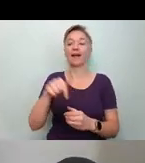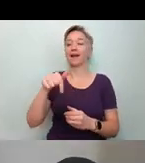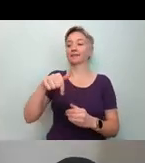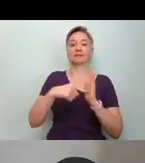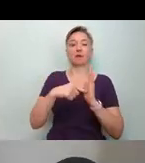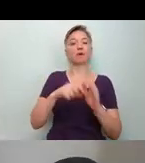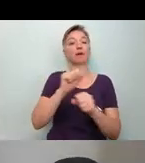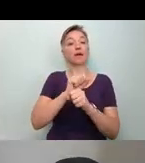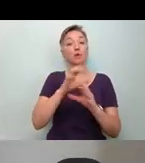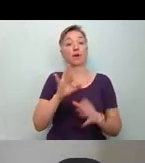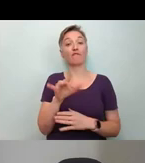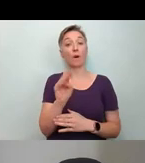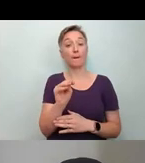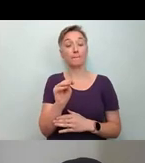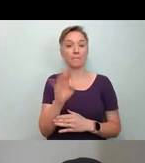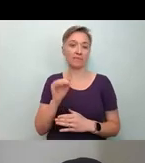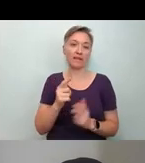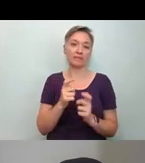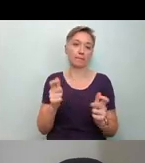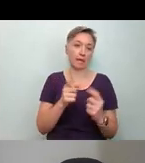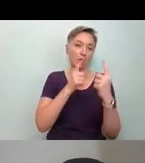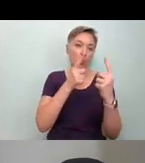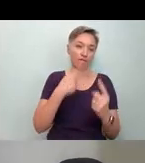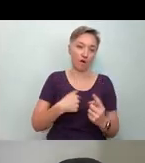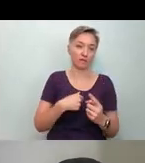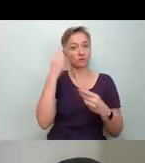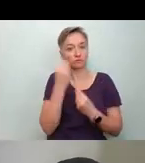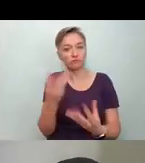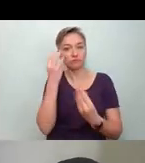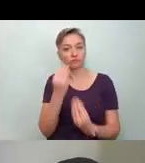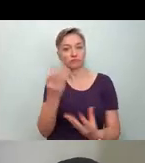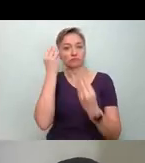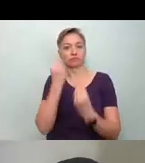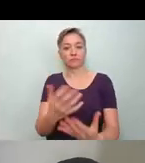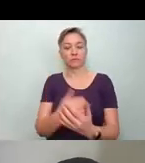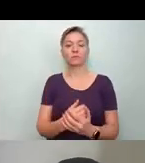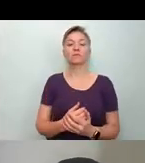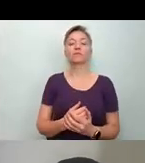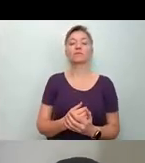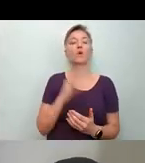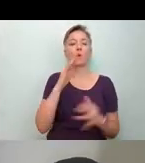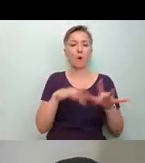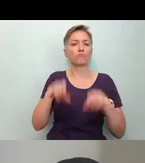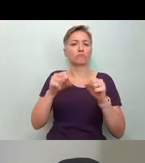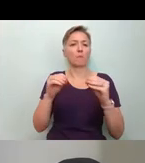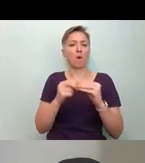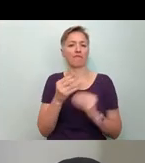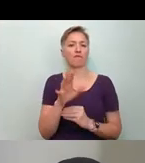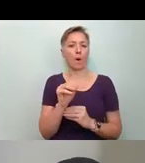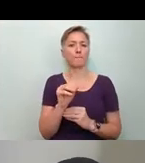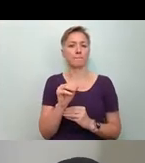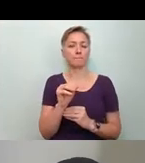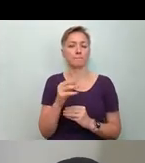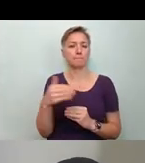way of how we aim to do that. We will host more forums, just like this one, as